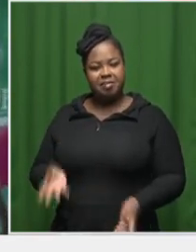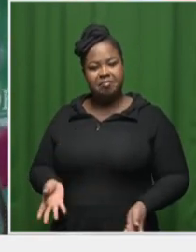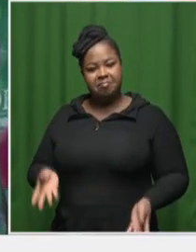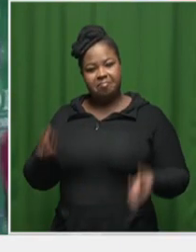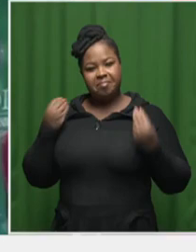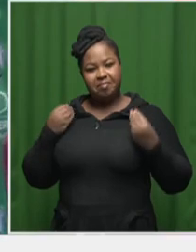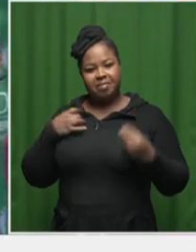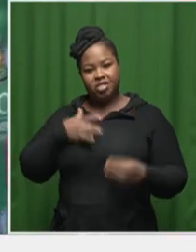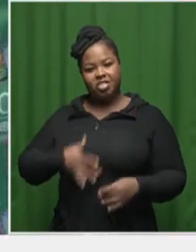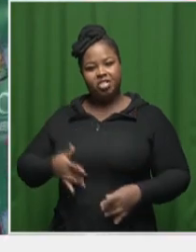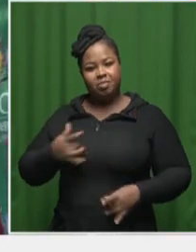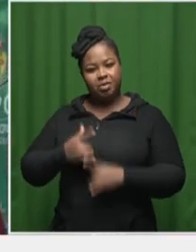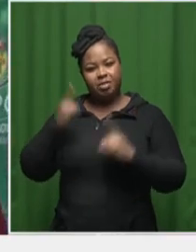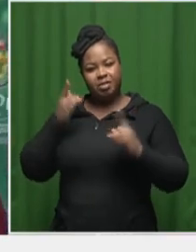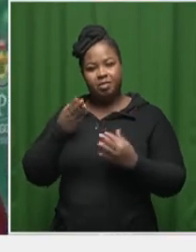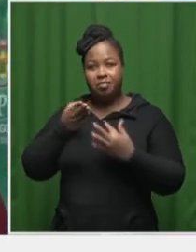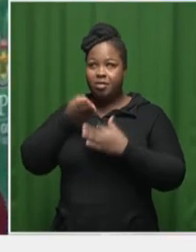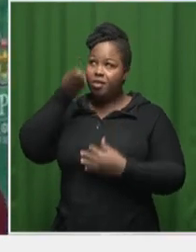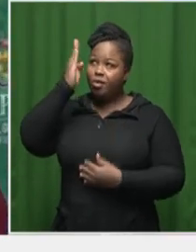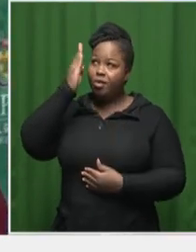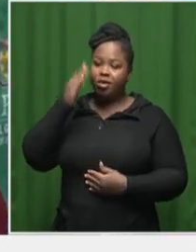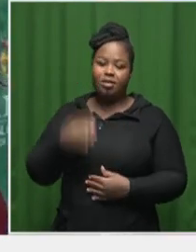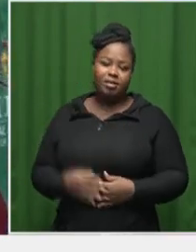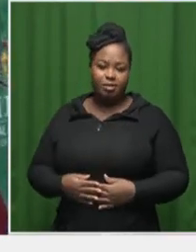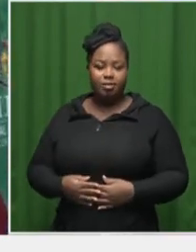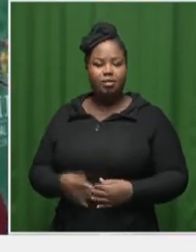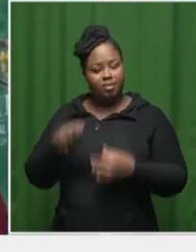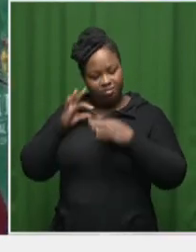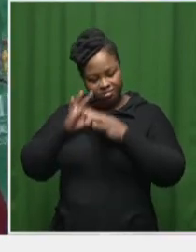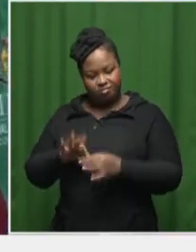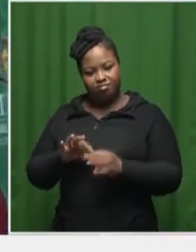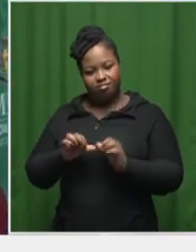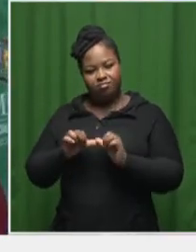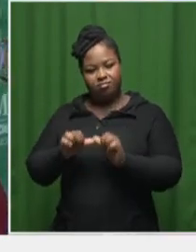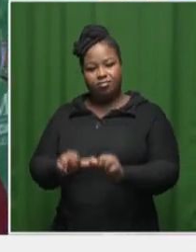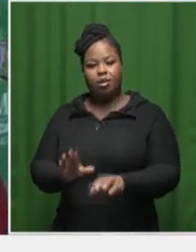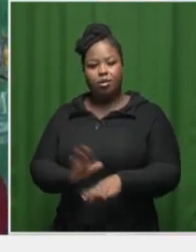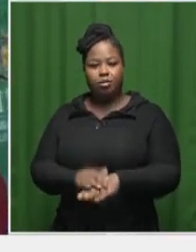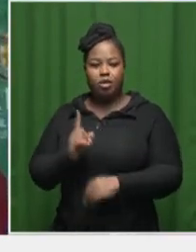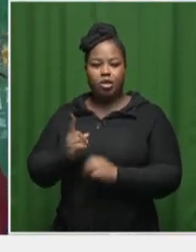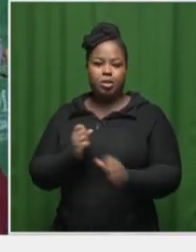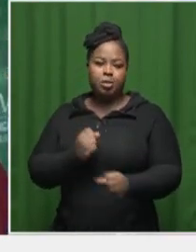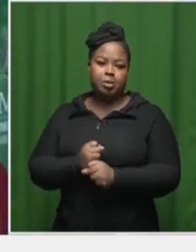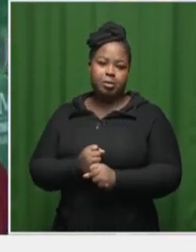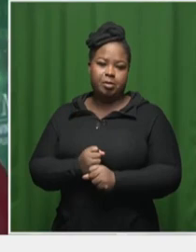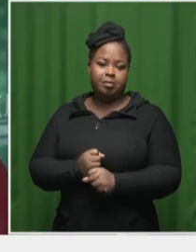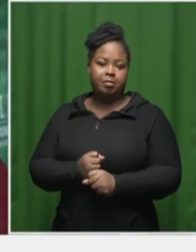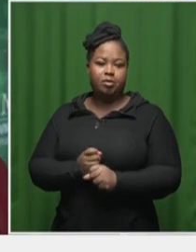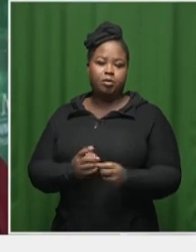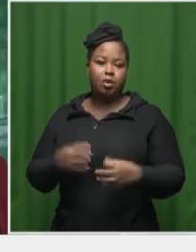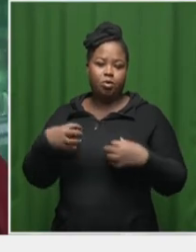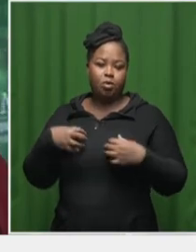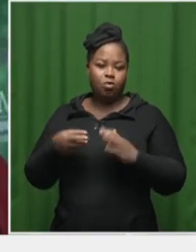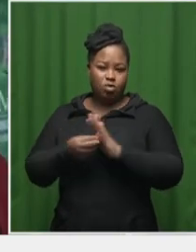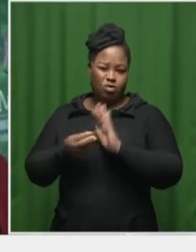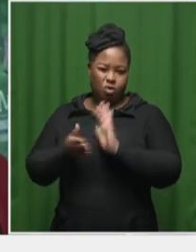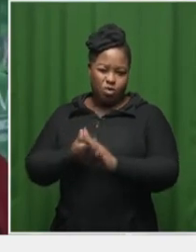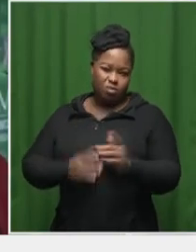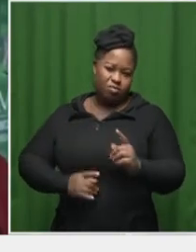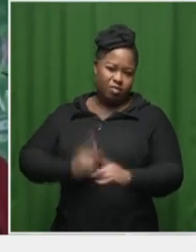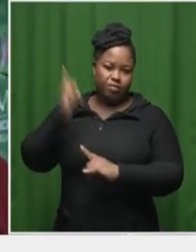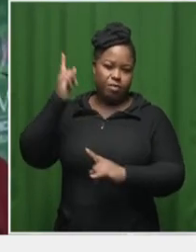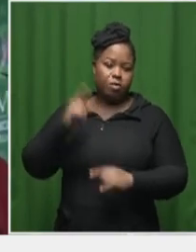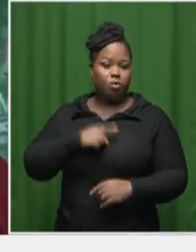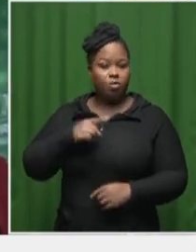this championship through the grace of God. I am committed to continue with the Comrades Marathon next year to break my own record because